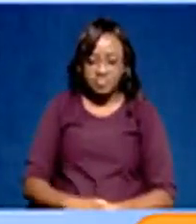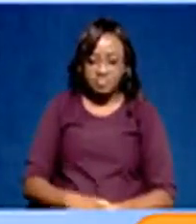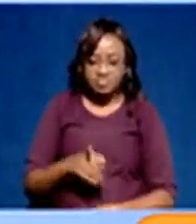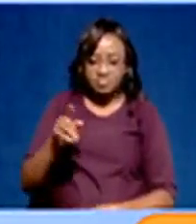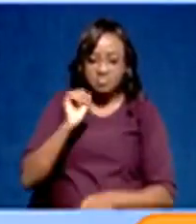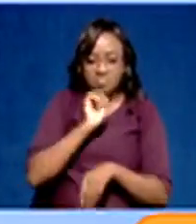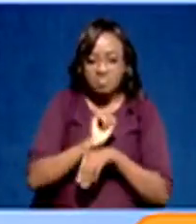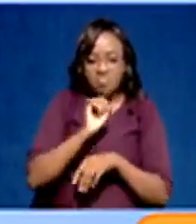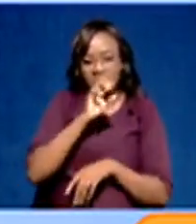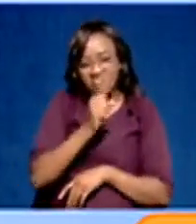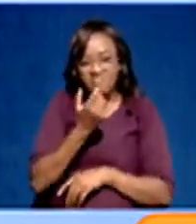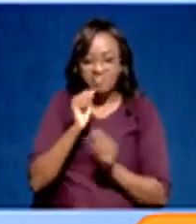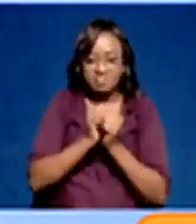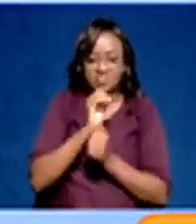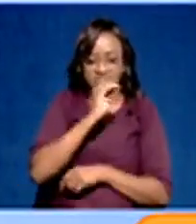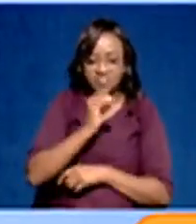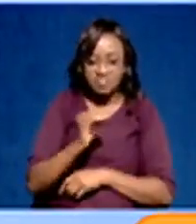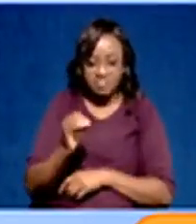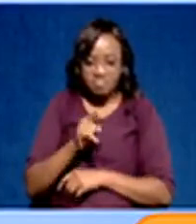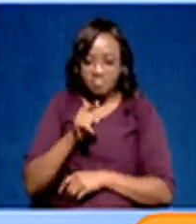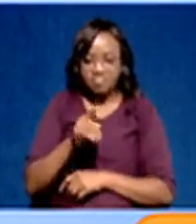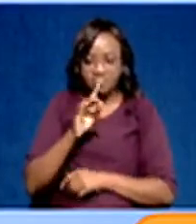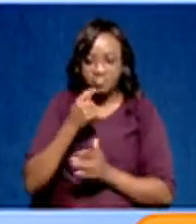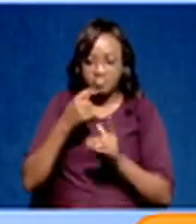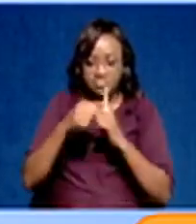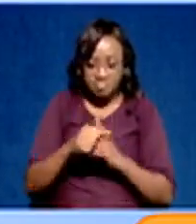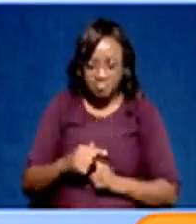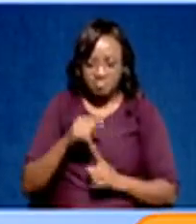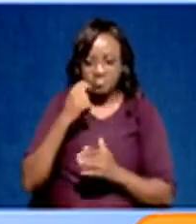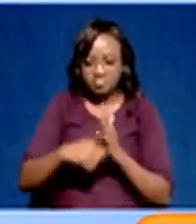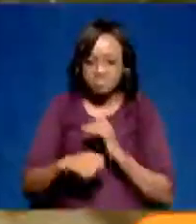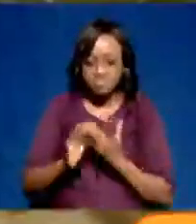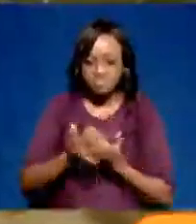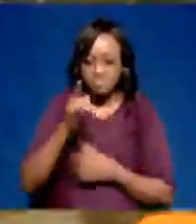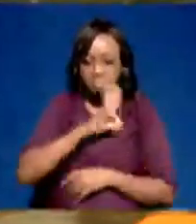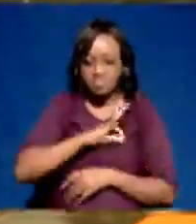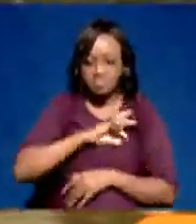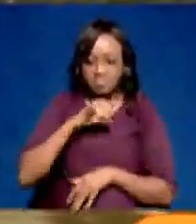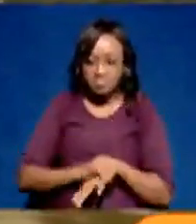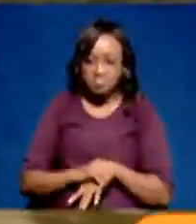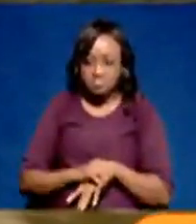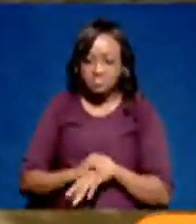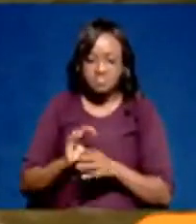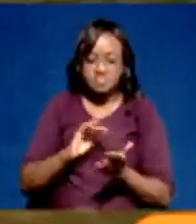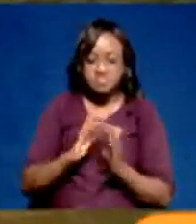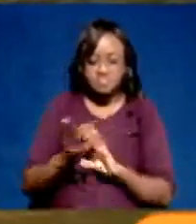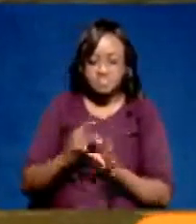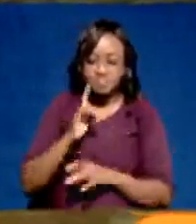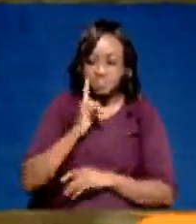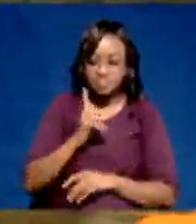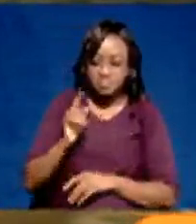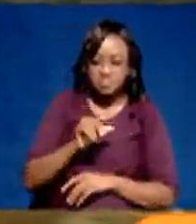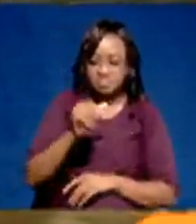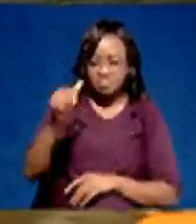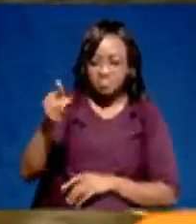between 5 to 10% of the transaction fee as a way of making profits. Unlike in other warehouses, where a farmer is required